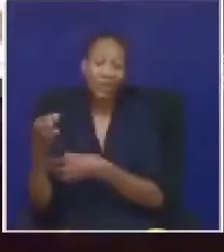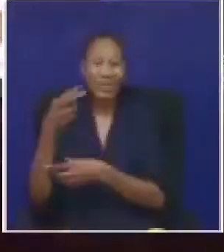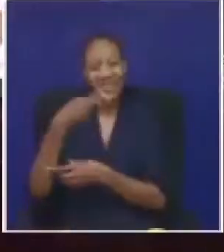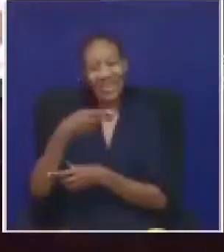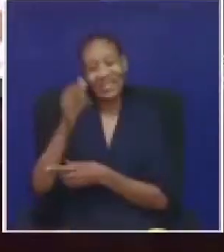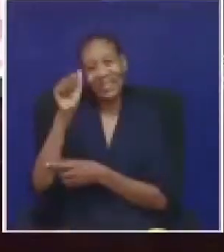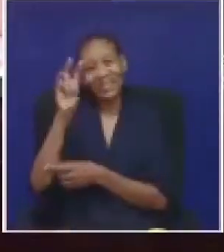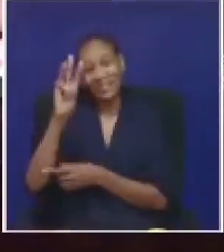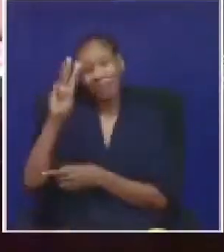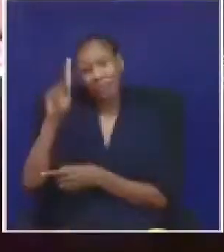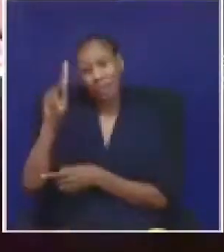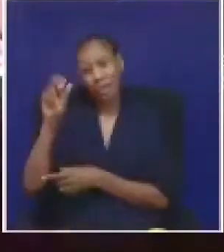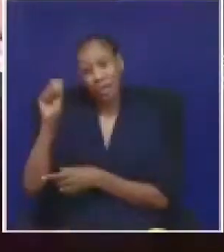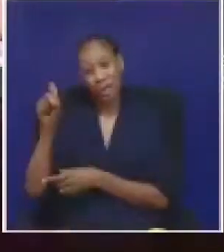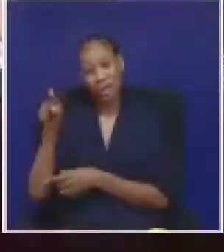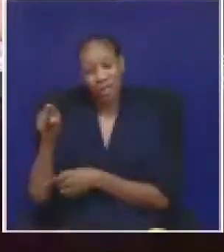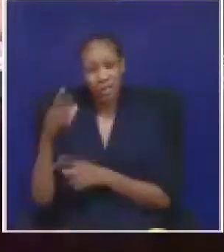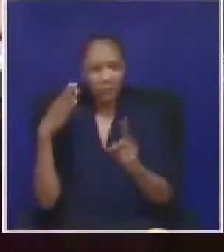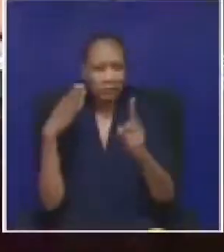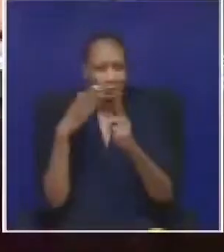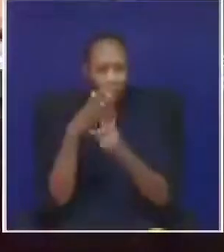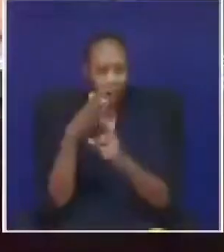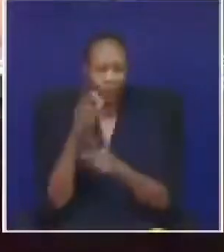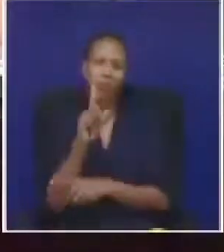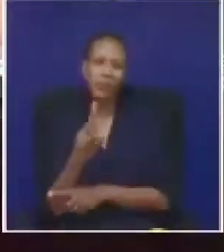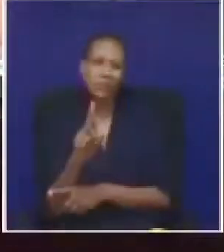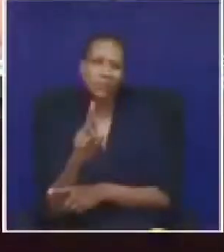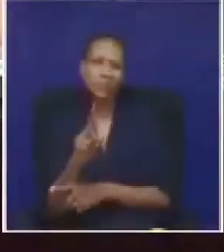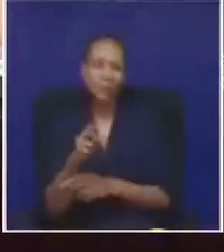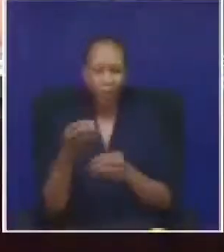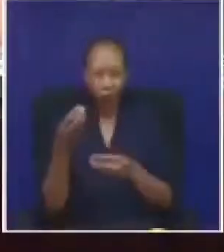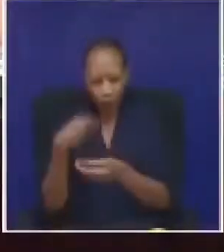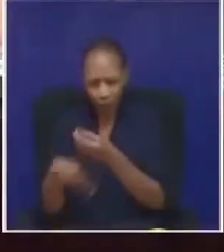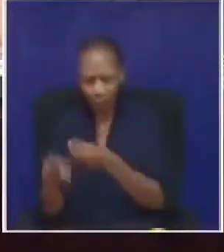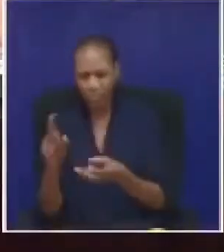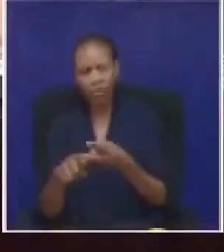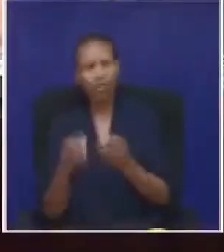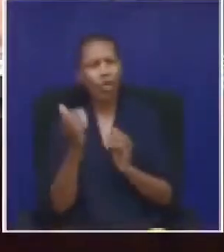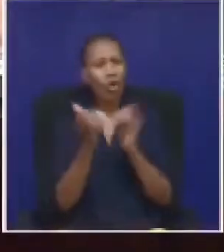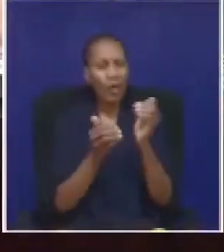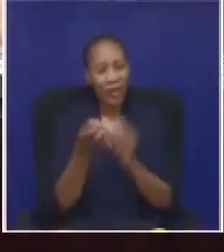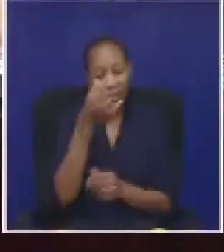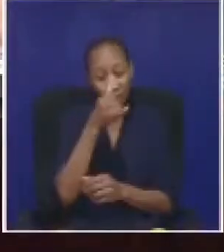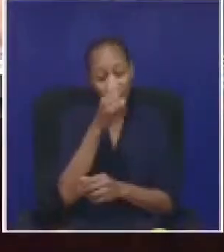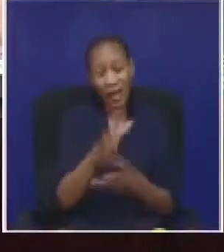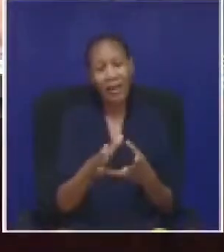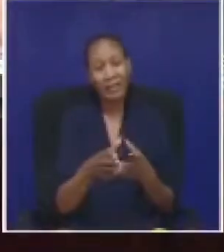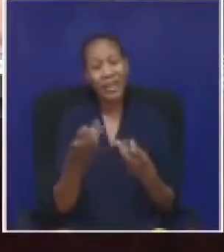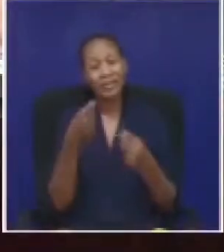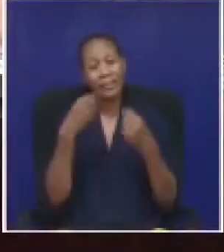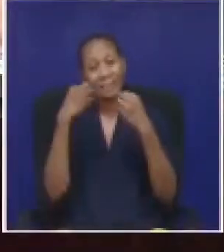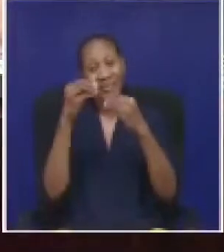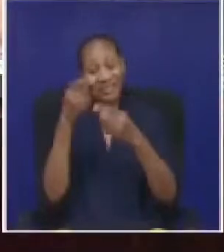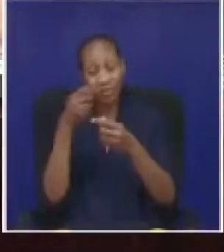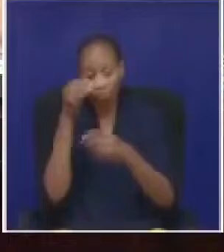HAWKS, targets serious corruption, organized crime, and commercial